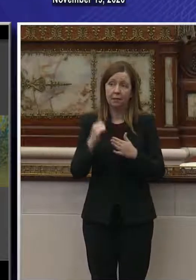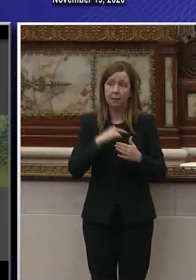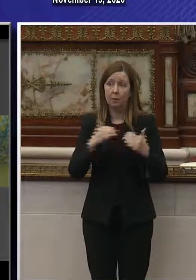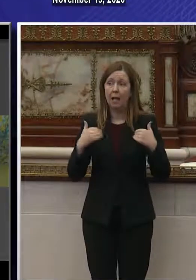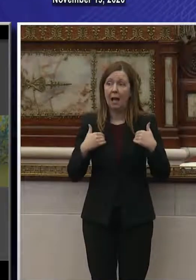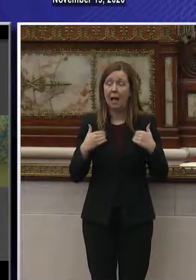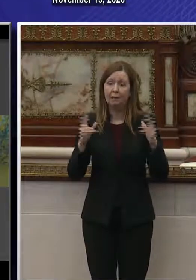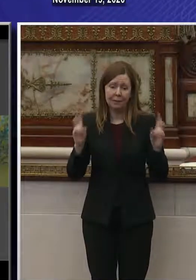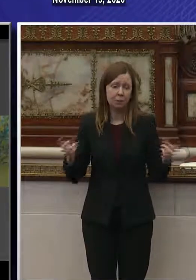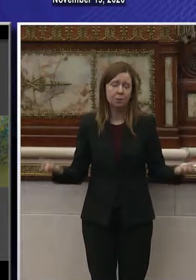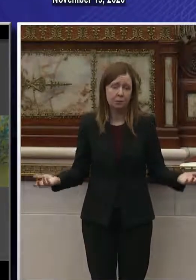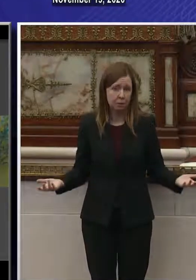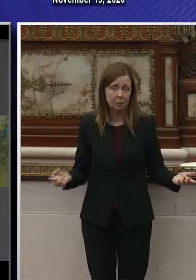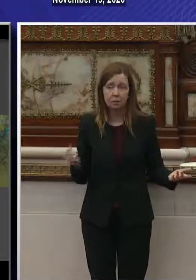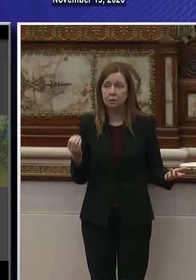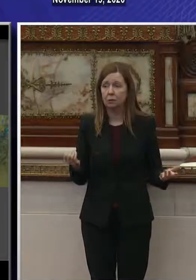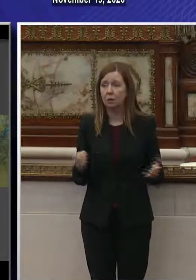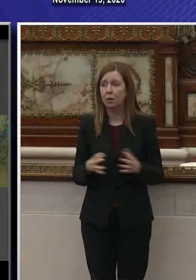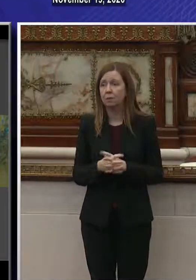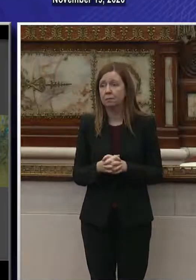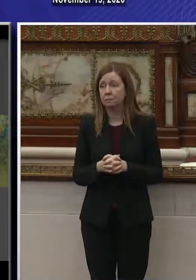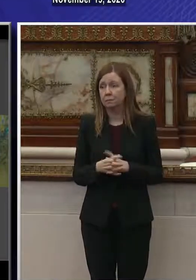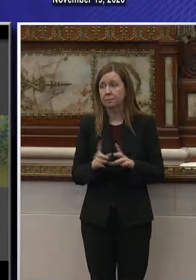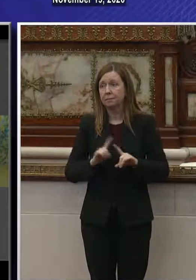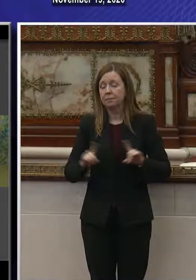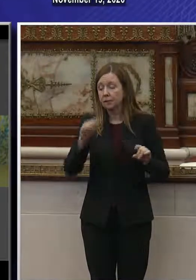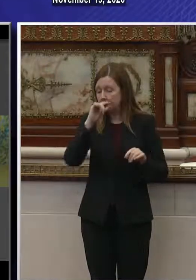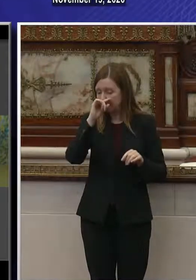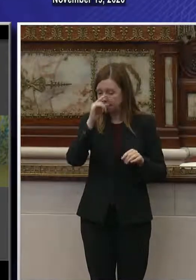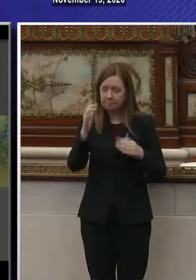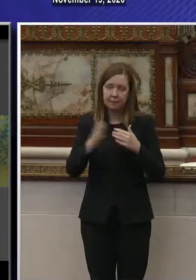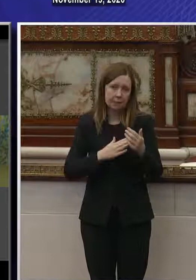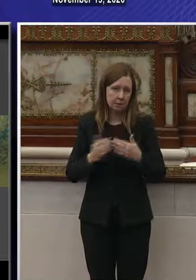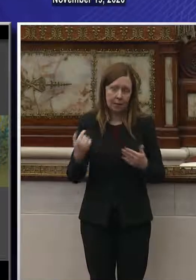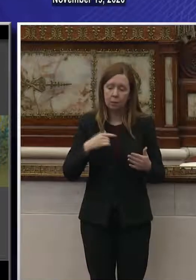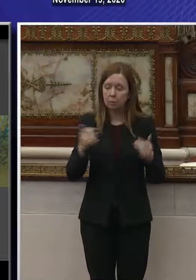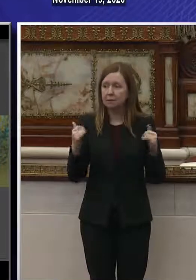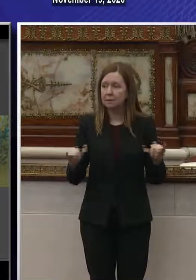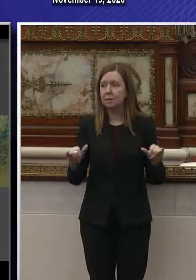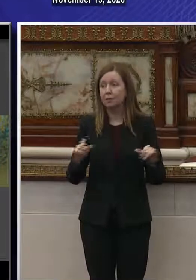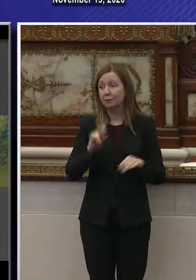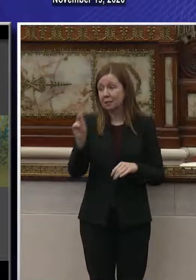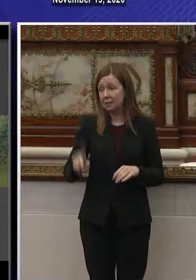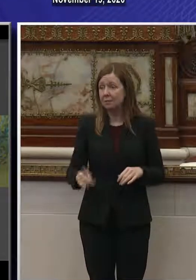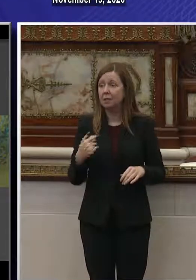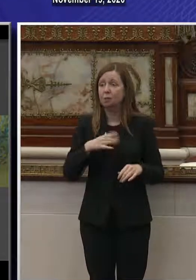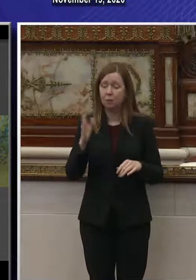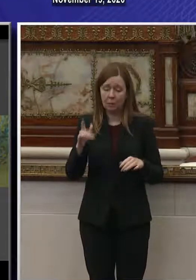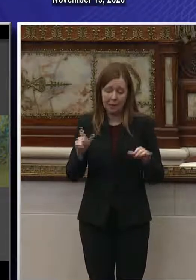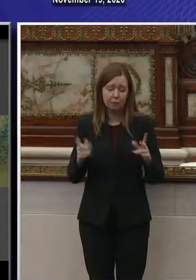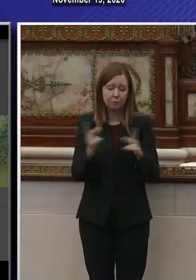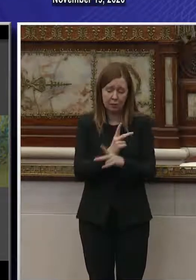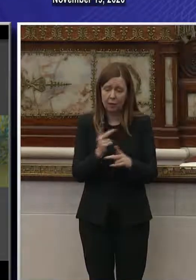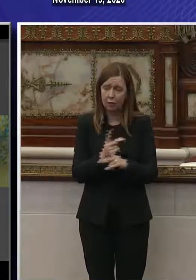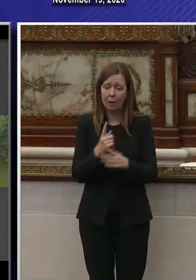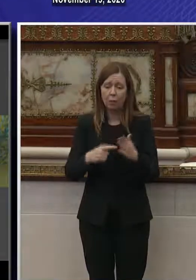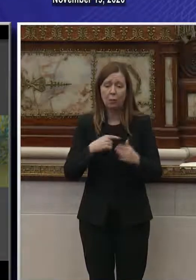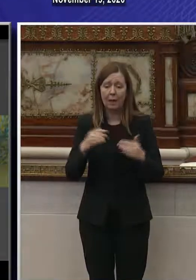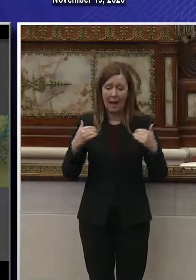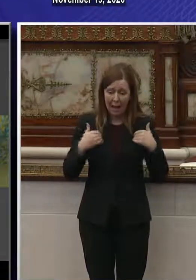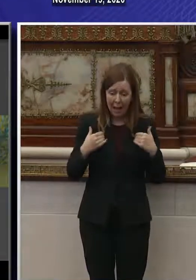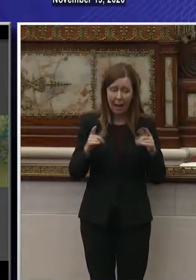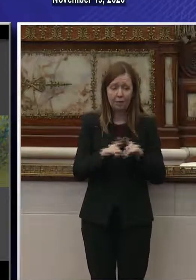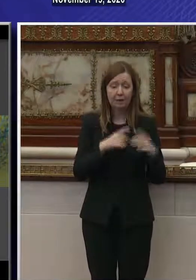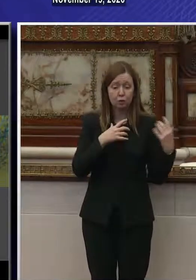have issues, and so. But it doesn't matter. We're still Philadelphia. We are going to have to figure out what we have